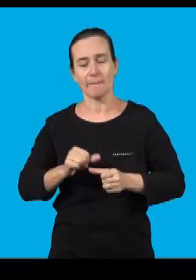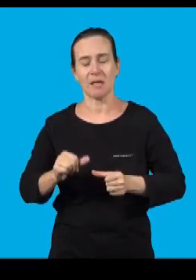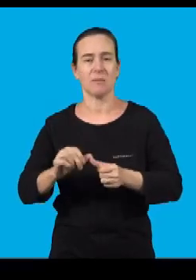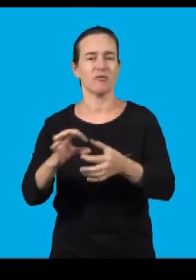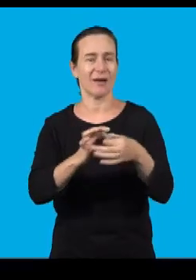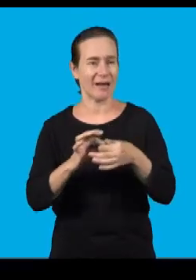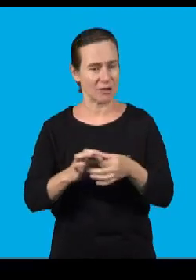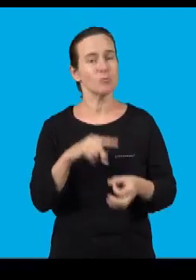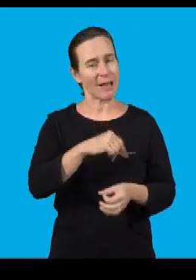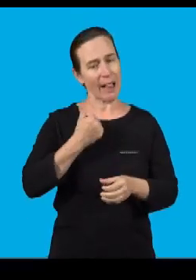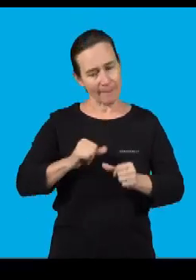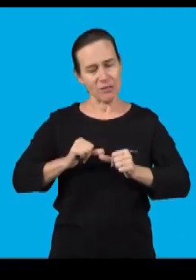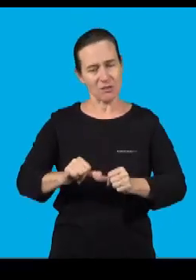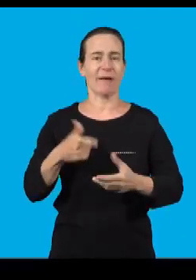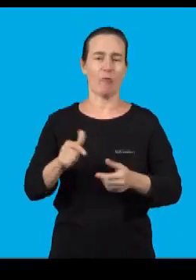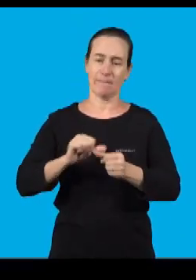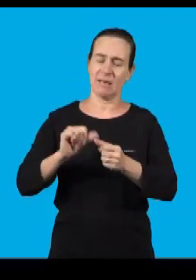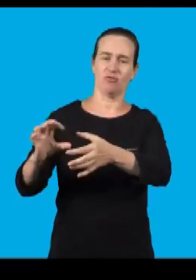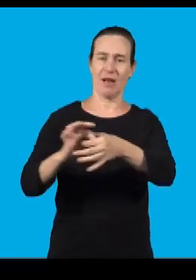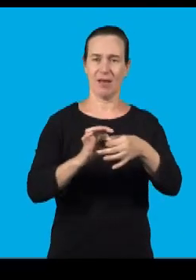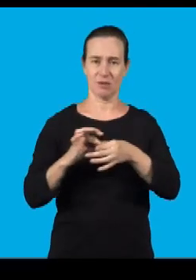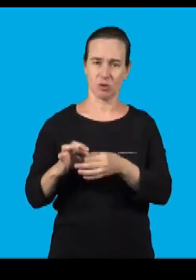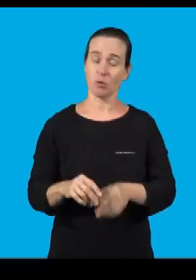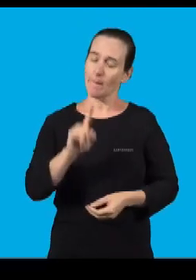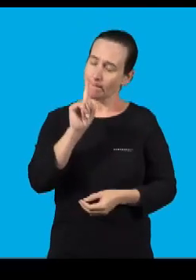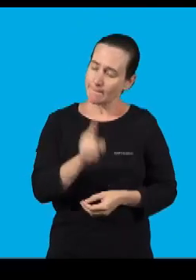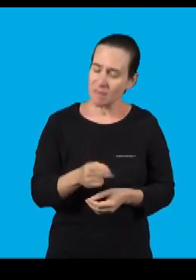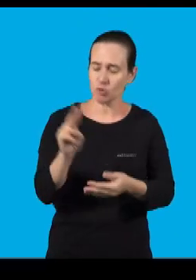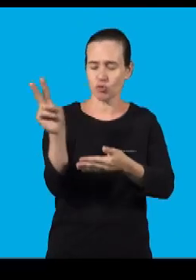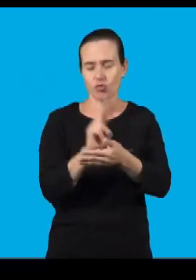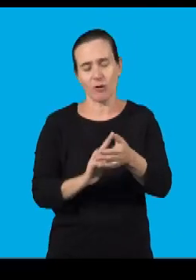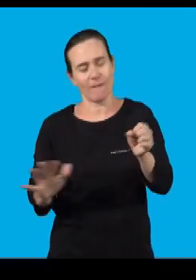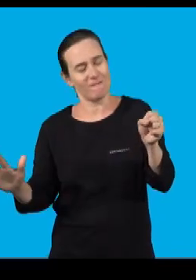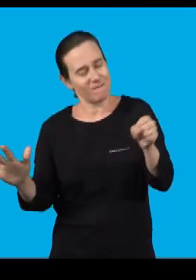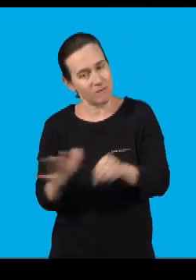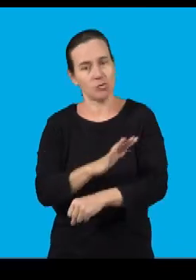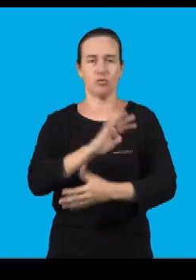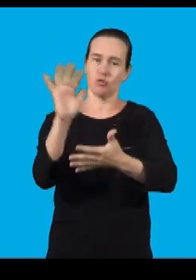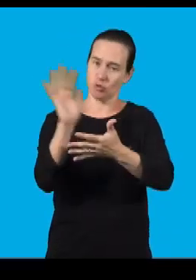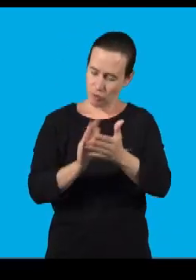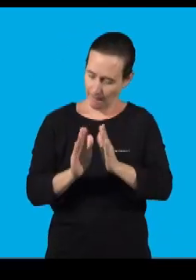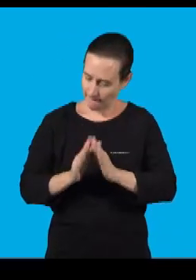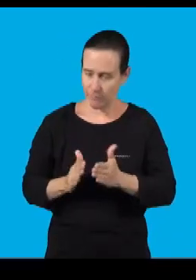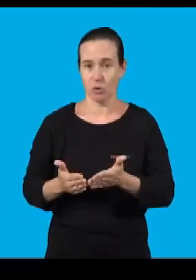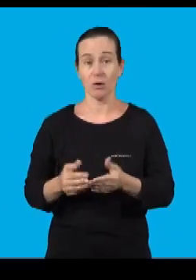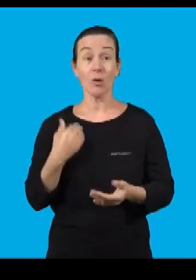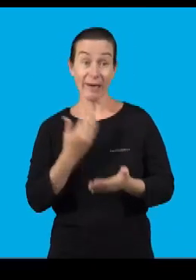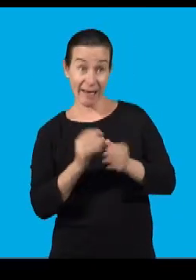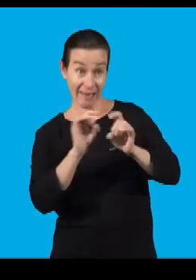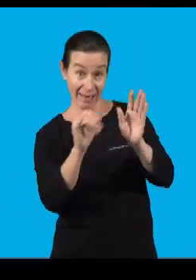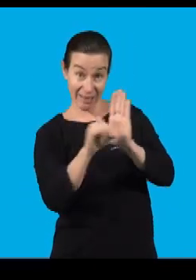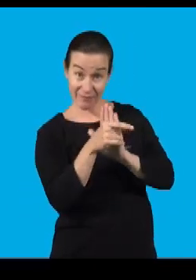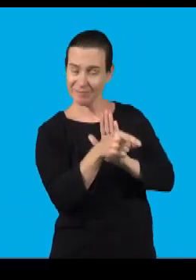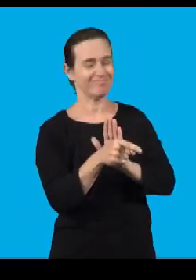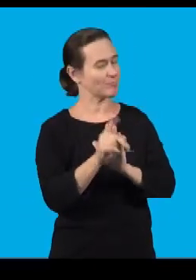Okay, so once again I'm going to say, have to read the novel. It is not clearly